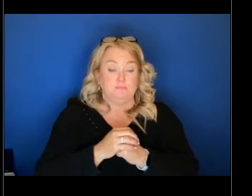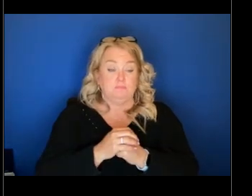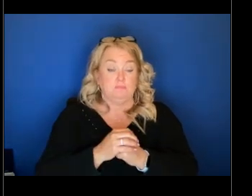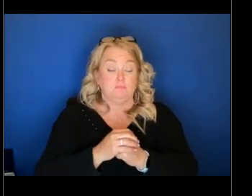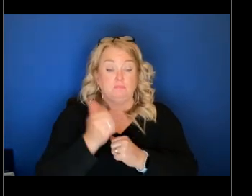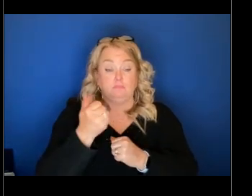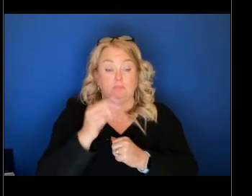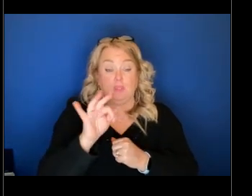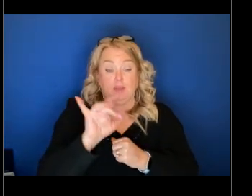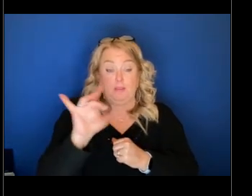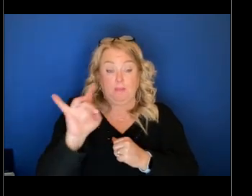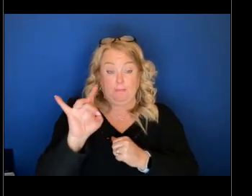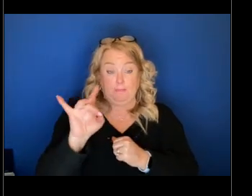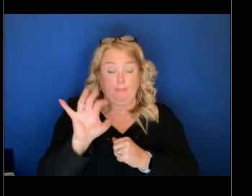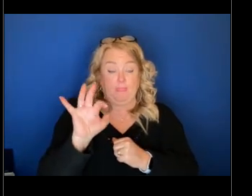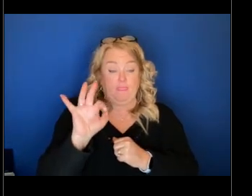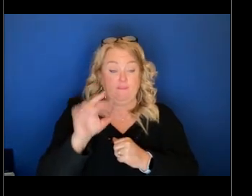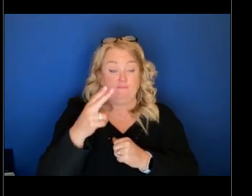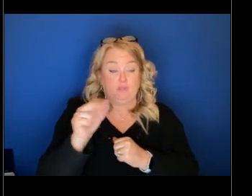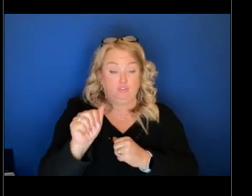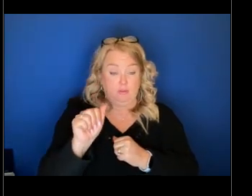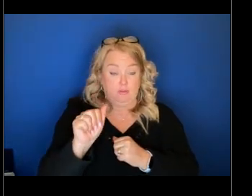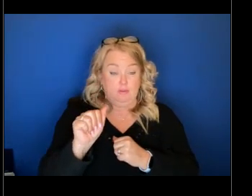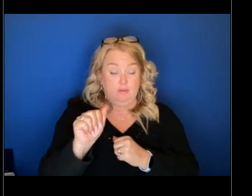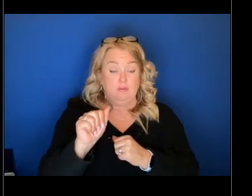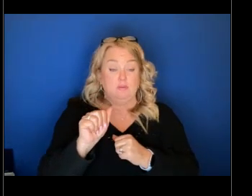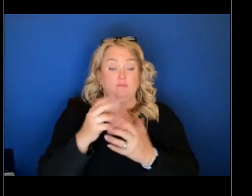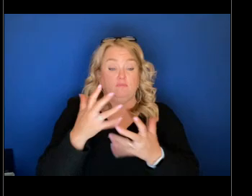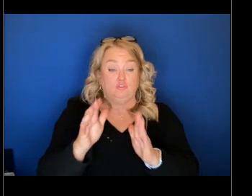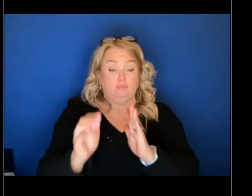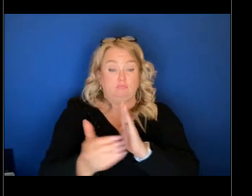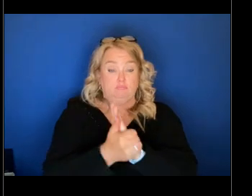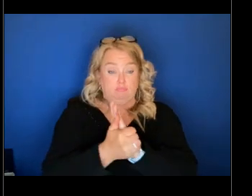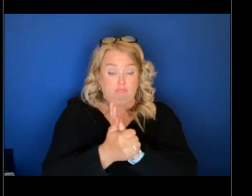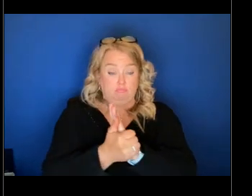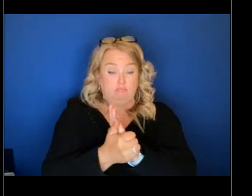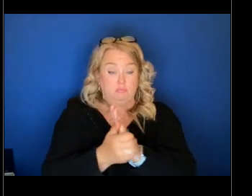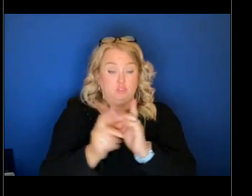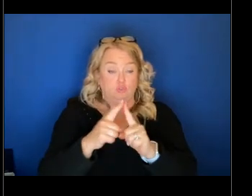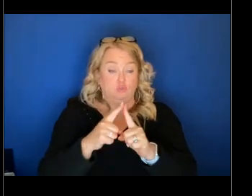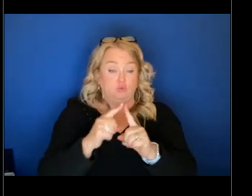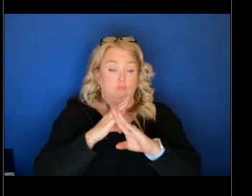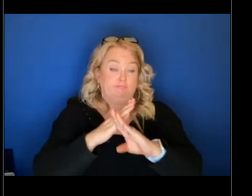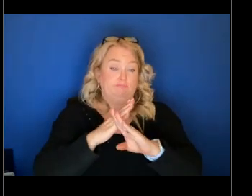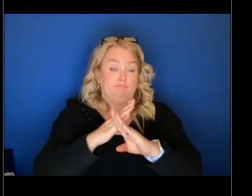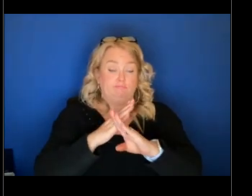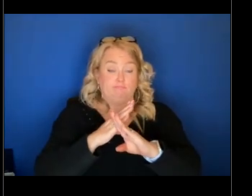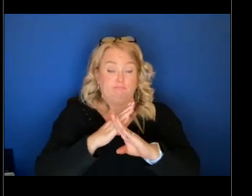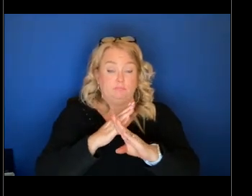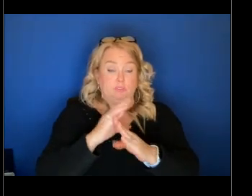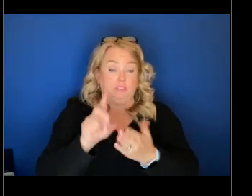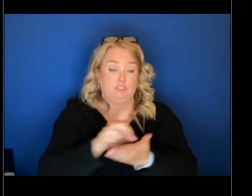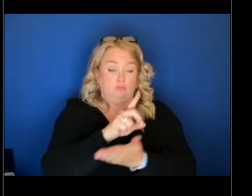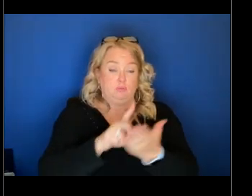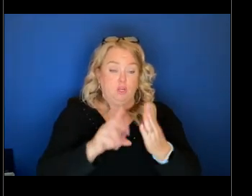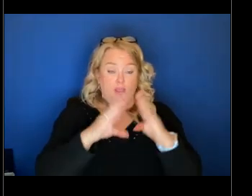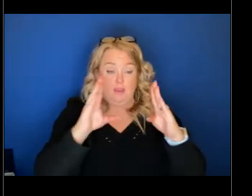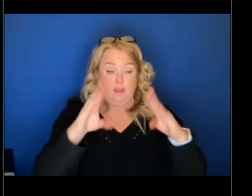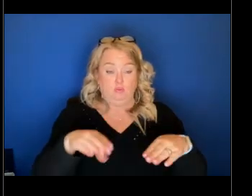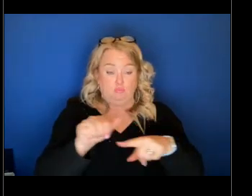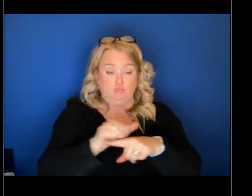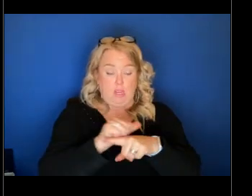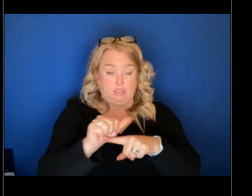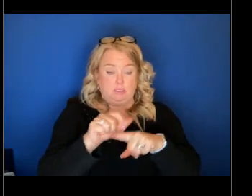In 1988, FHA coverage was amended to prohibit discriminatory housing